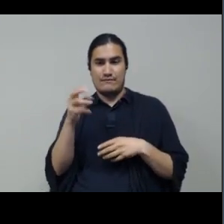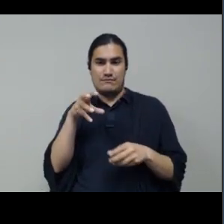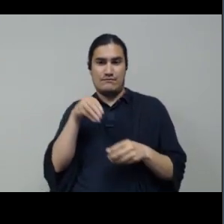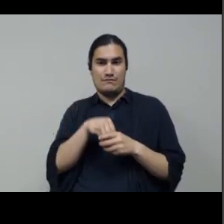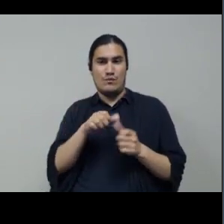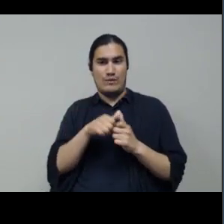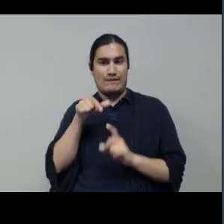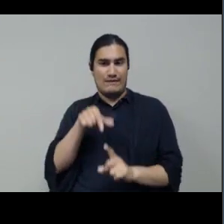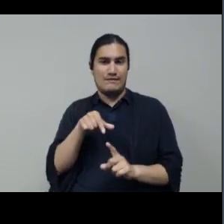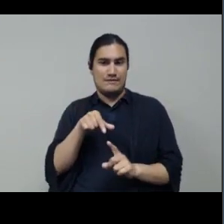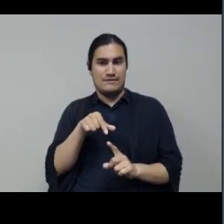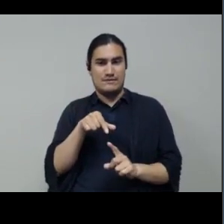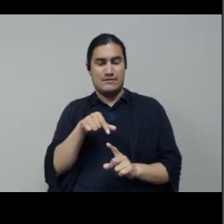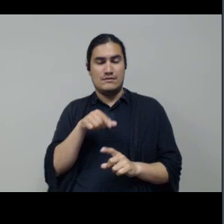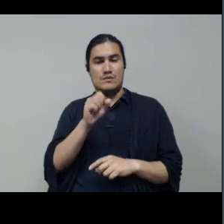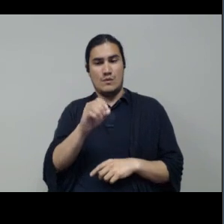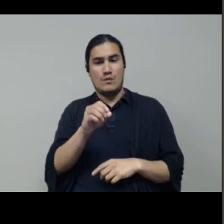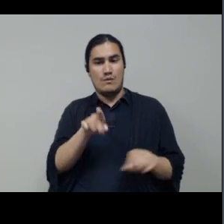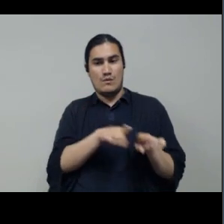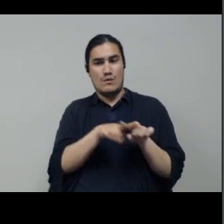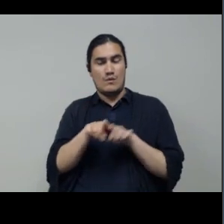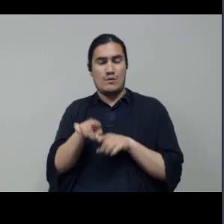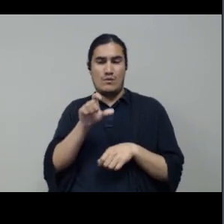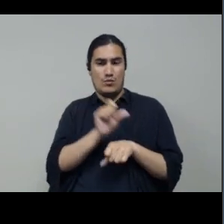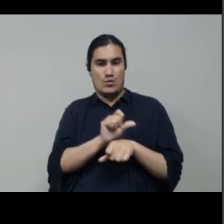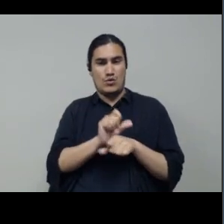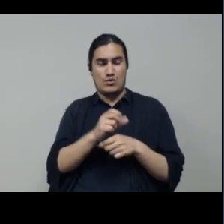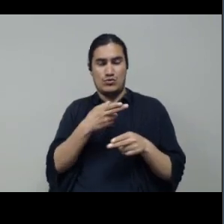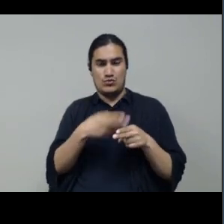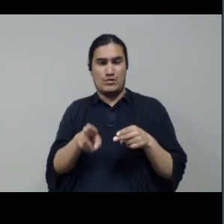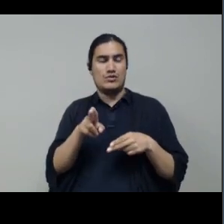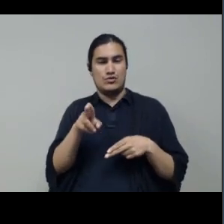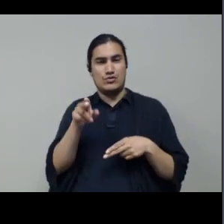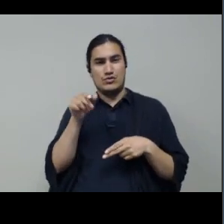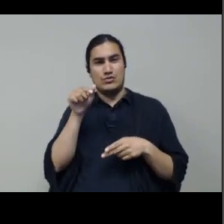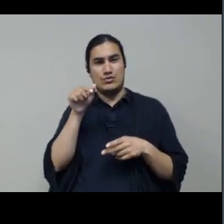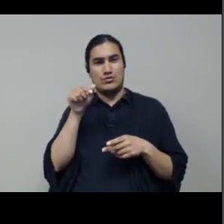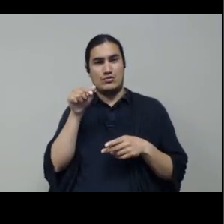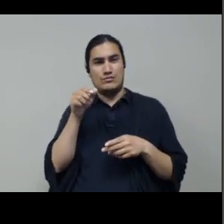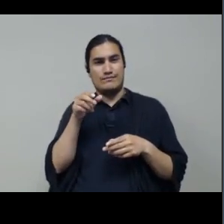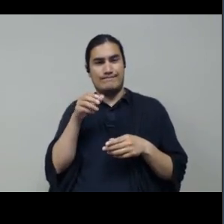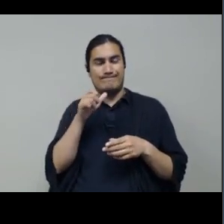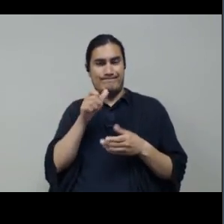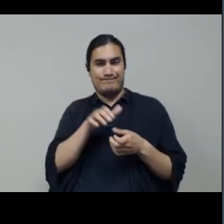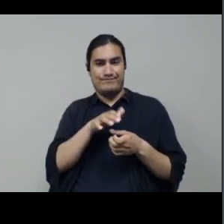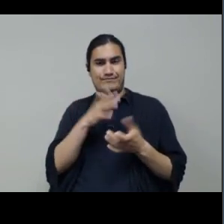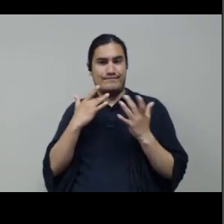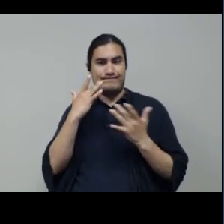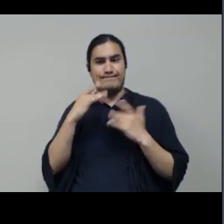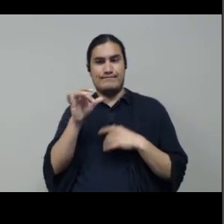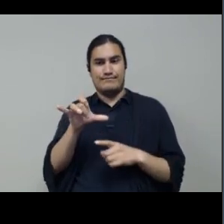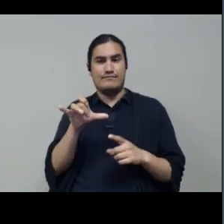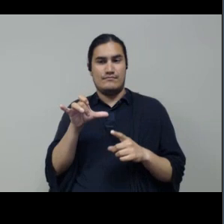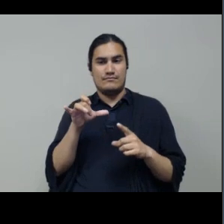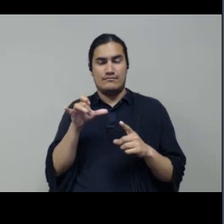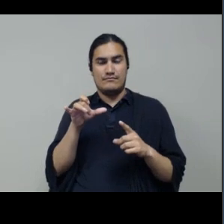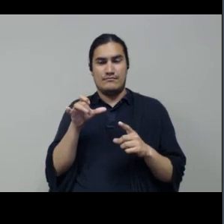and steel. But there's also the labor shortages that some of the contractors are telling us about.